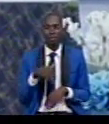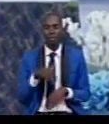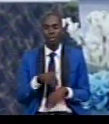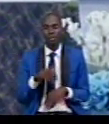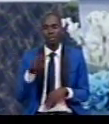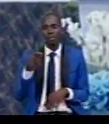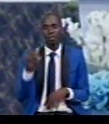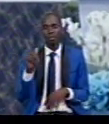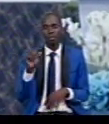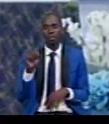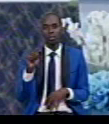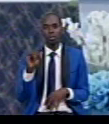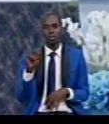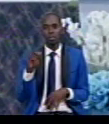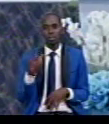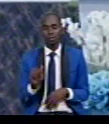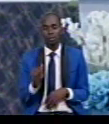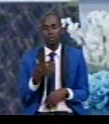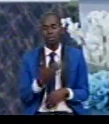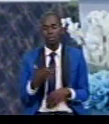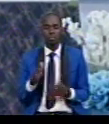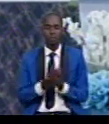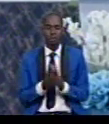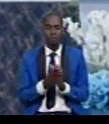things are getting better for me every day.